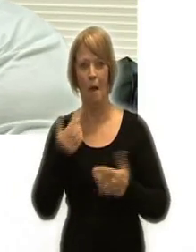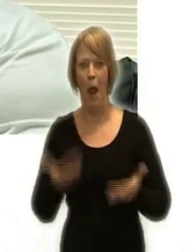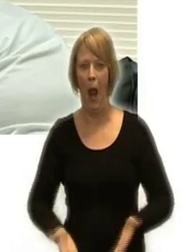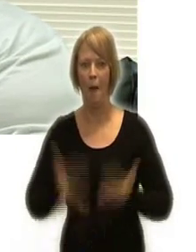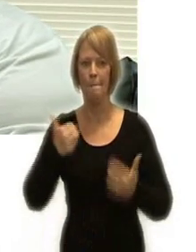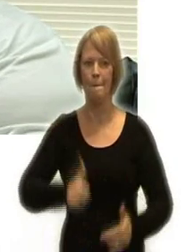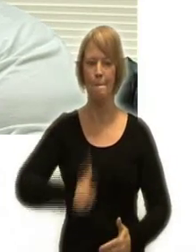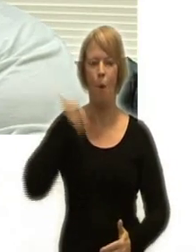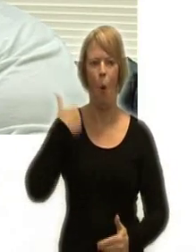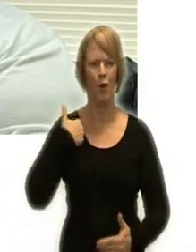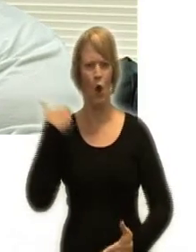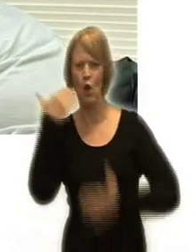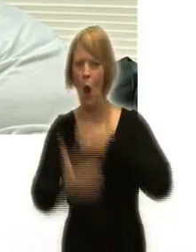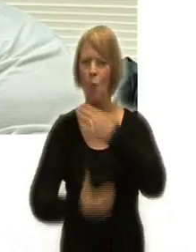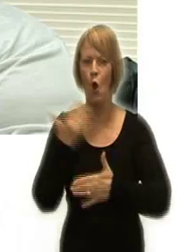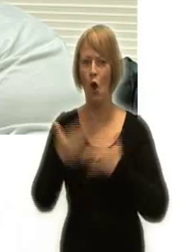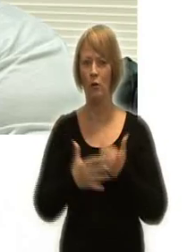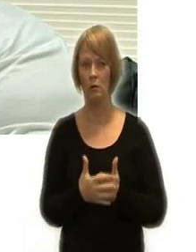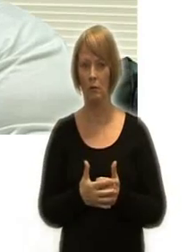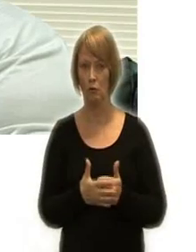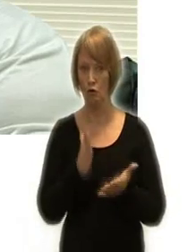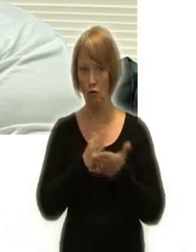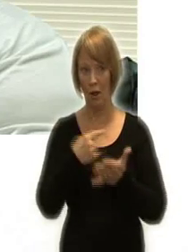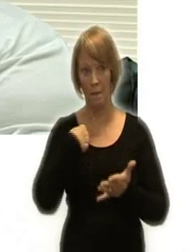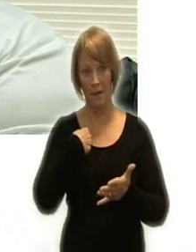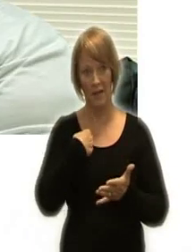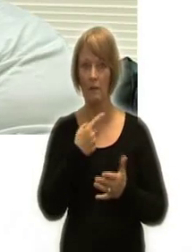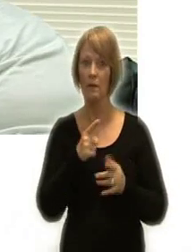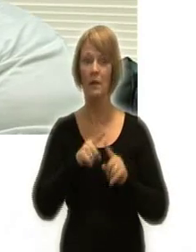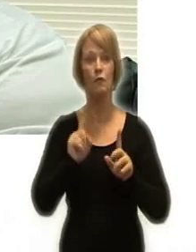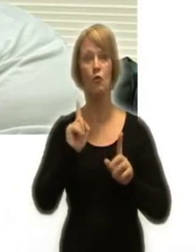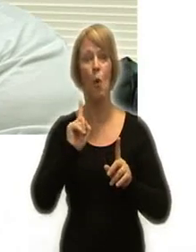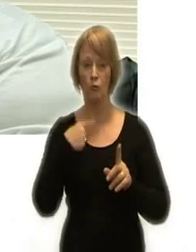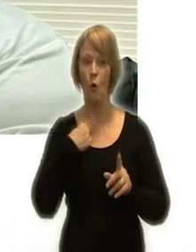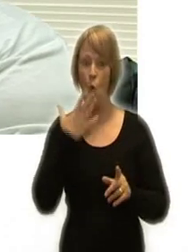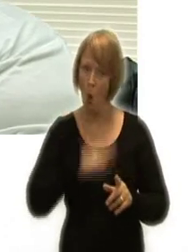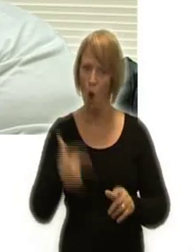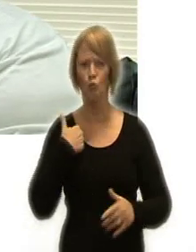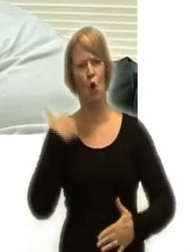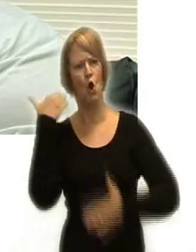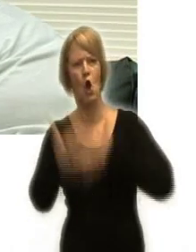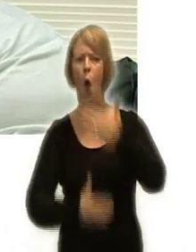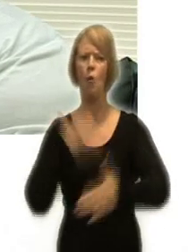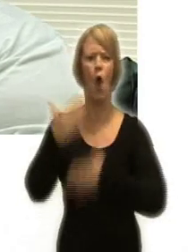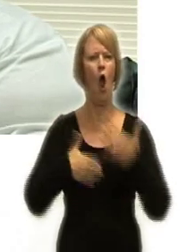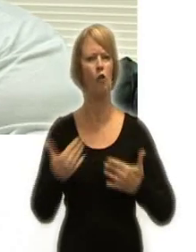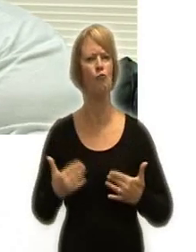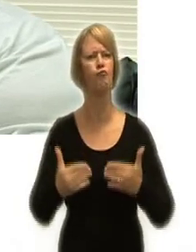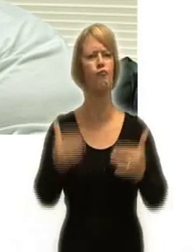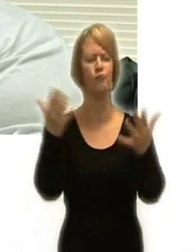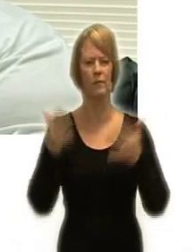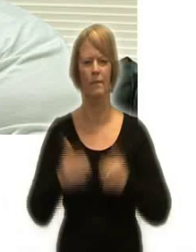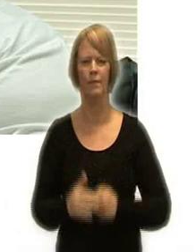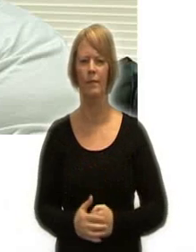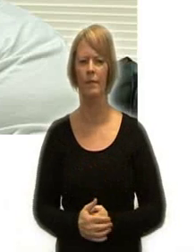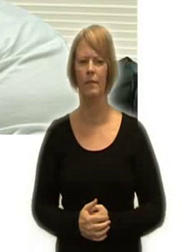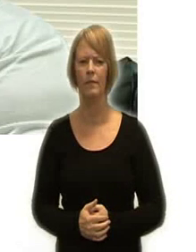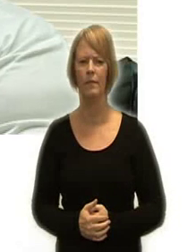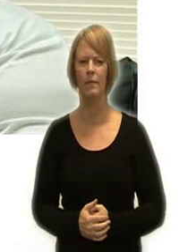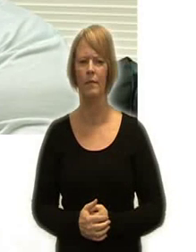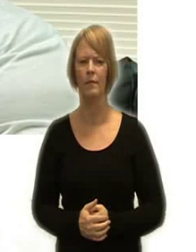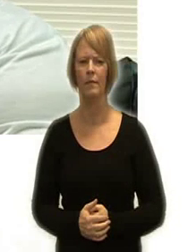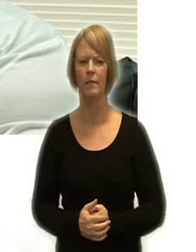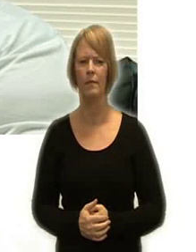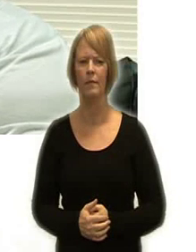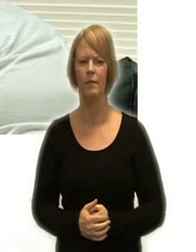differently. I haven't relied on medication. And the reason I go on is my children, because